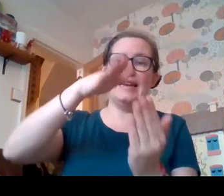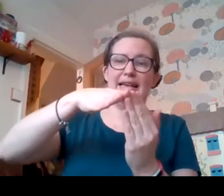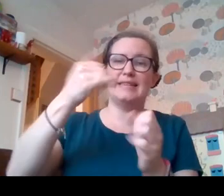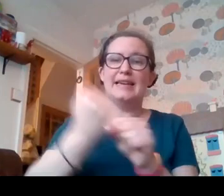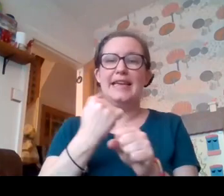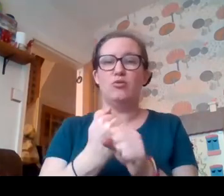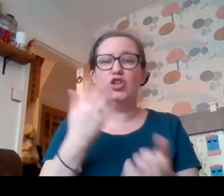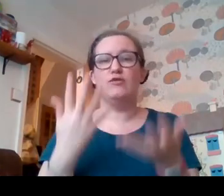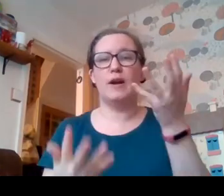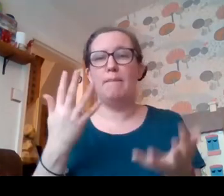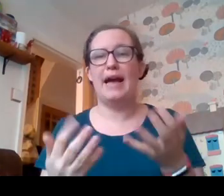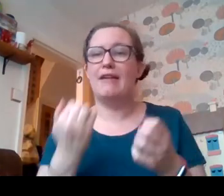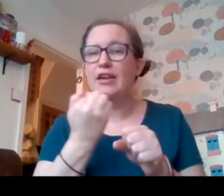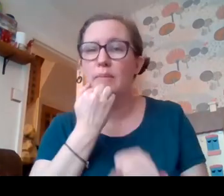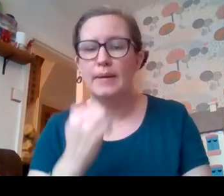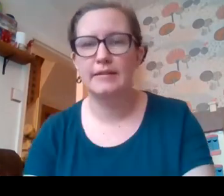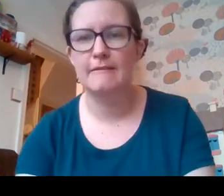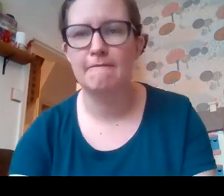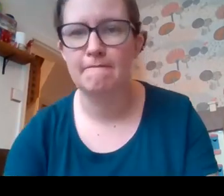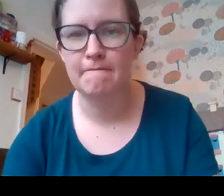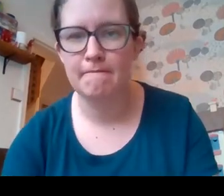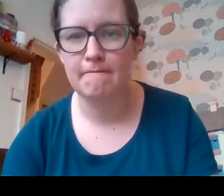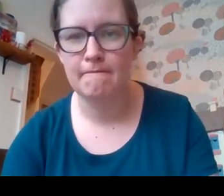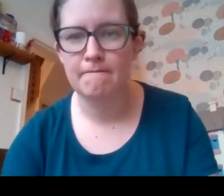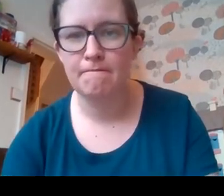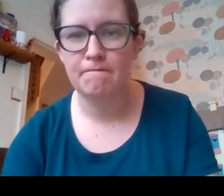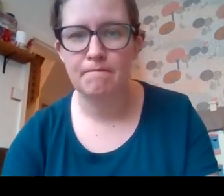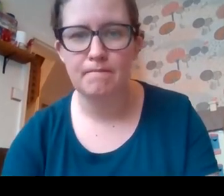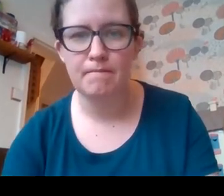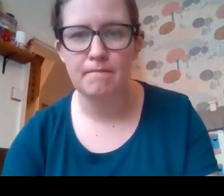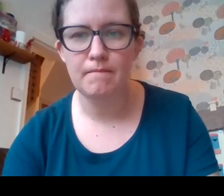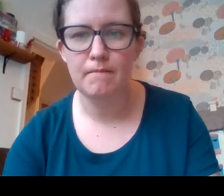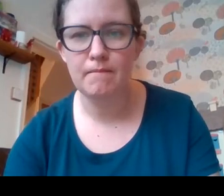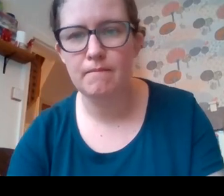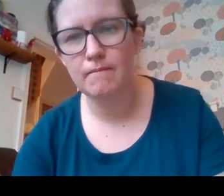greater than, less than, and equal to for comparing numbers.